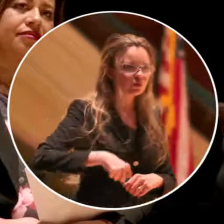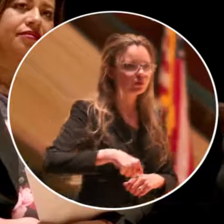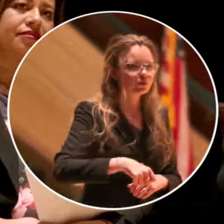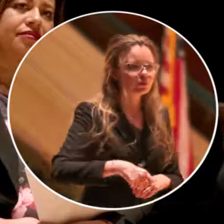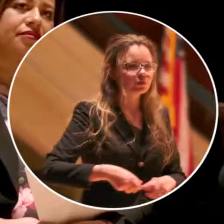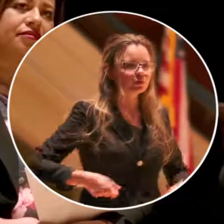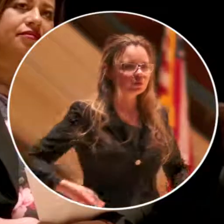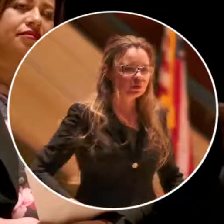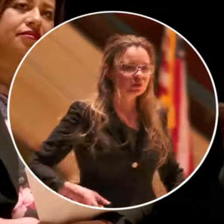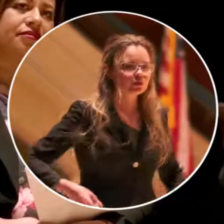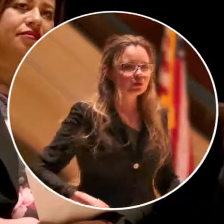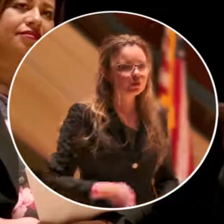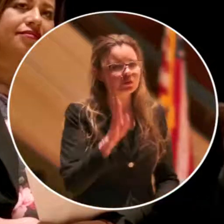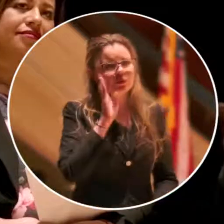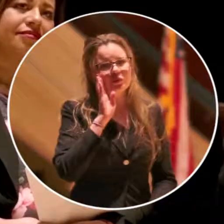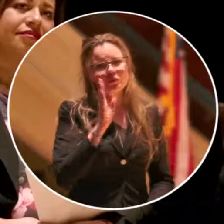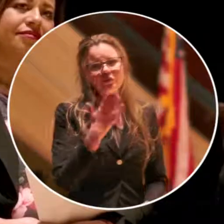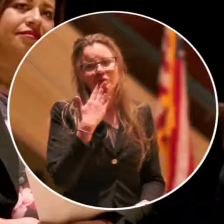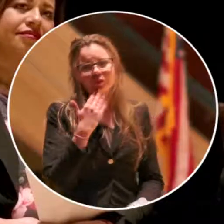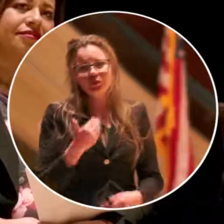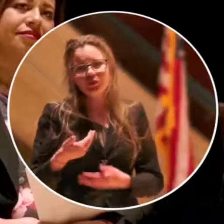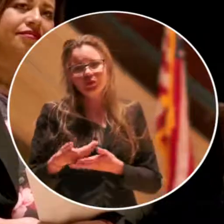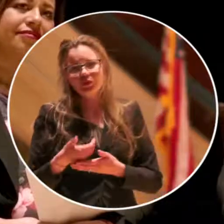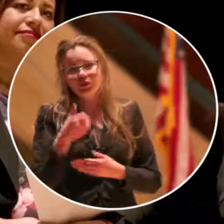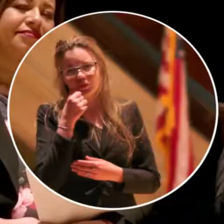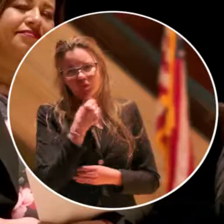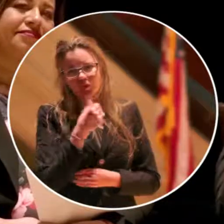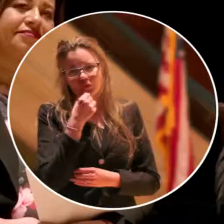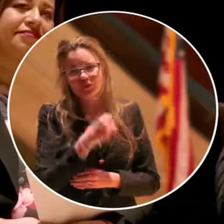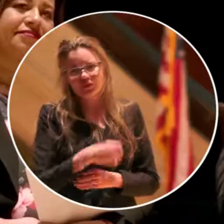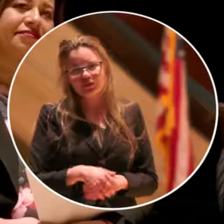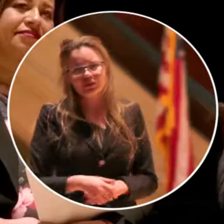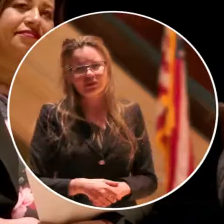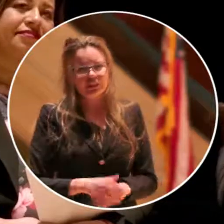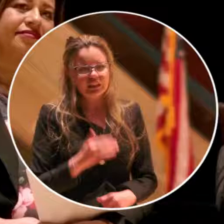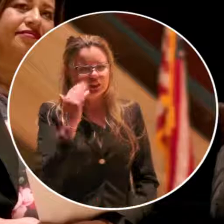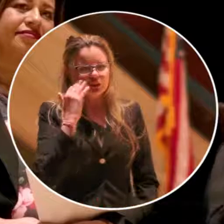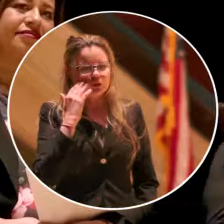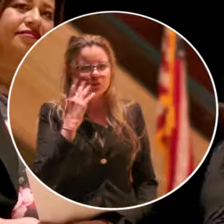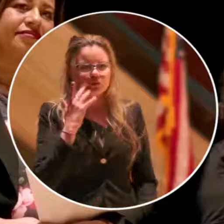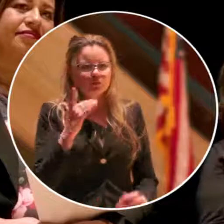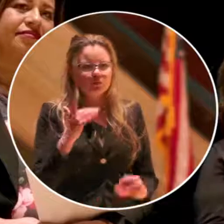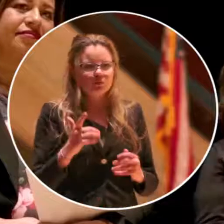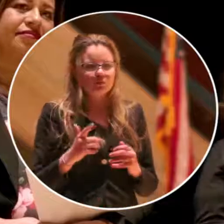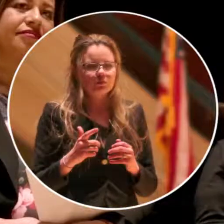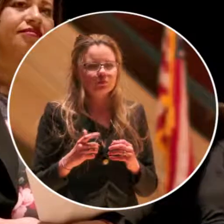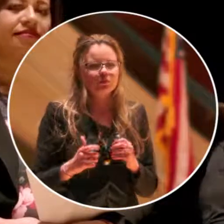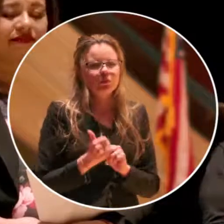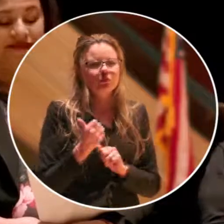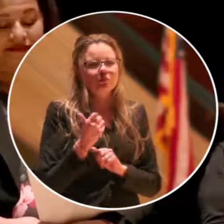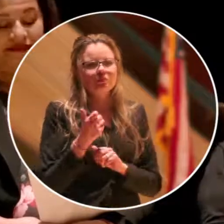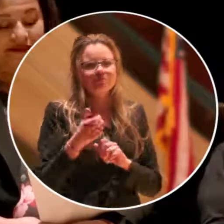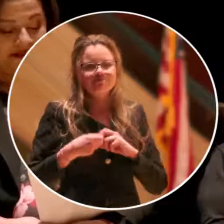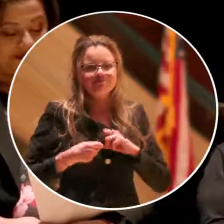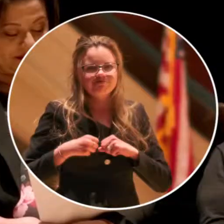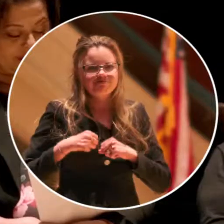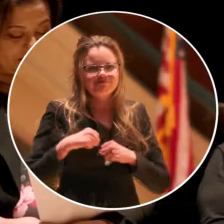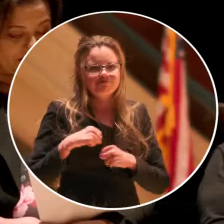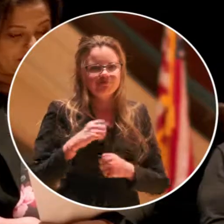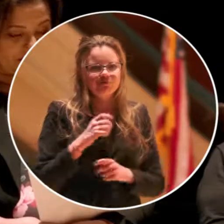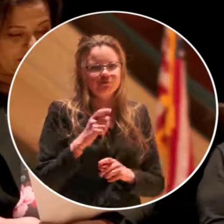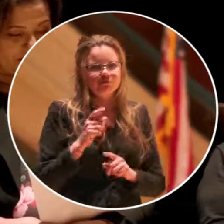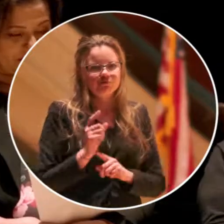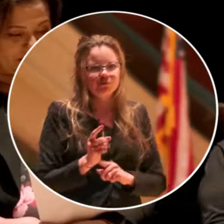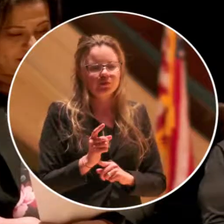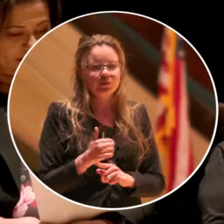wheelchair, saying, "Hello, dear girls." I knew it would be the most painful moment of the trip. I